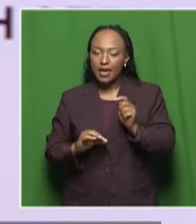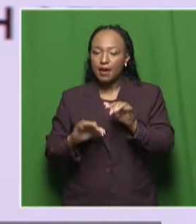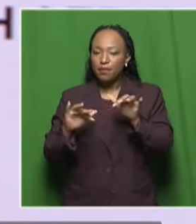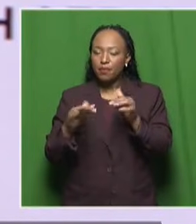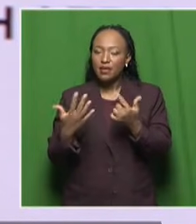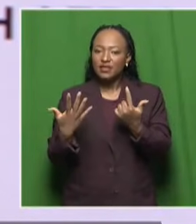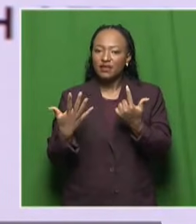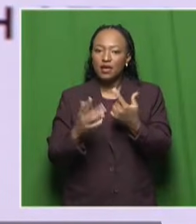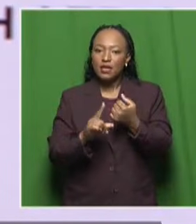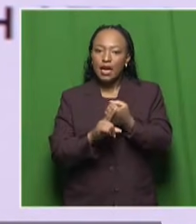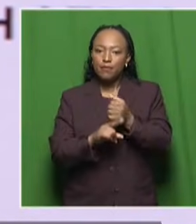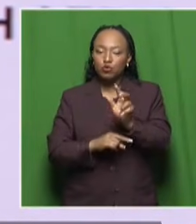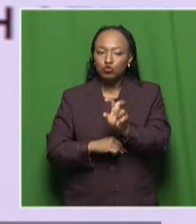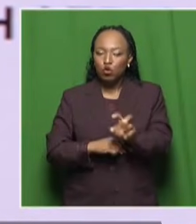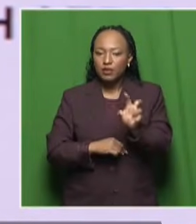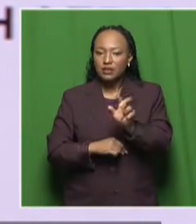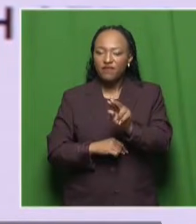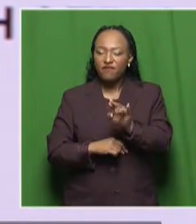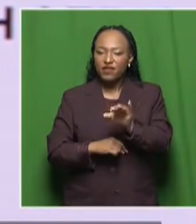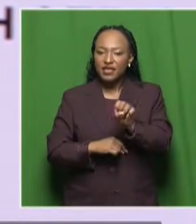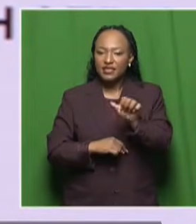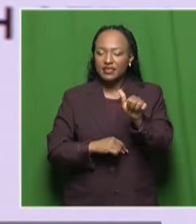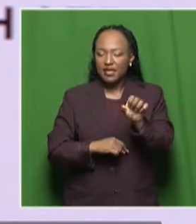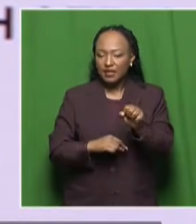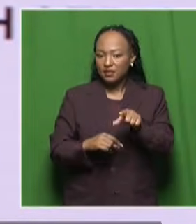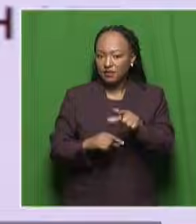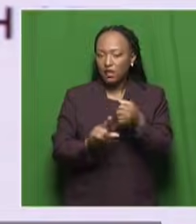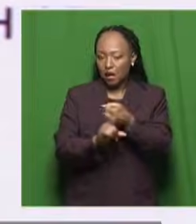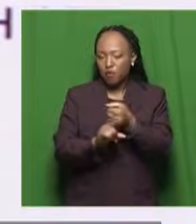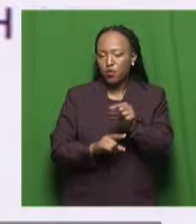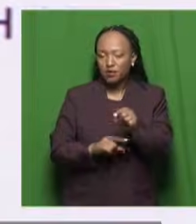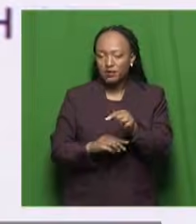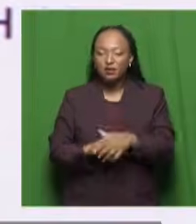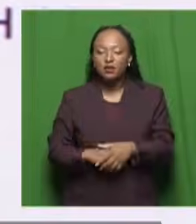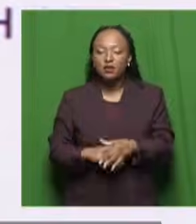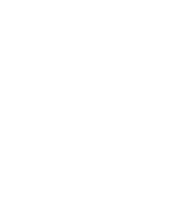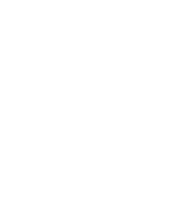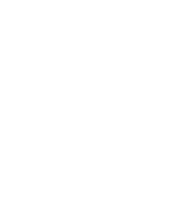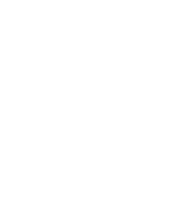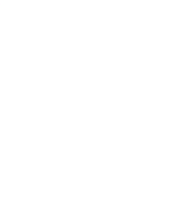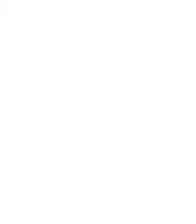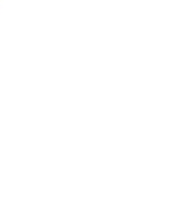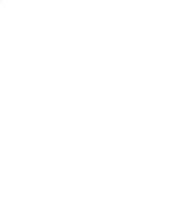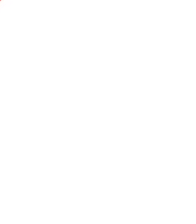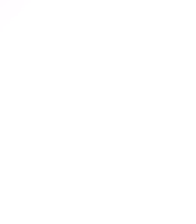abused their tourist visas. So let us know your thoughts. That's also our question of the day.